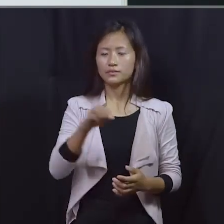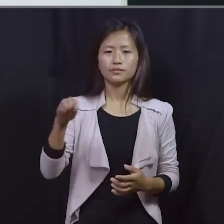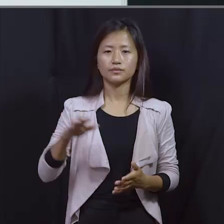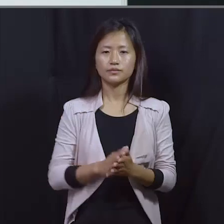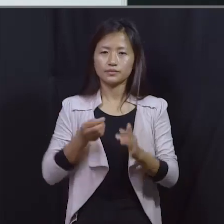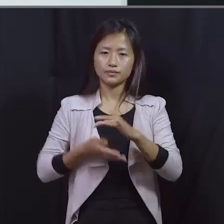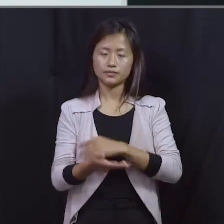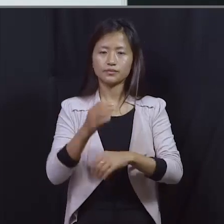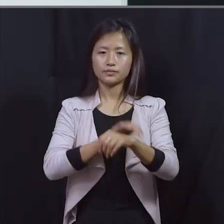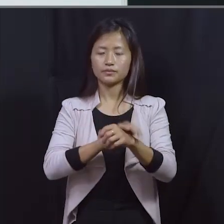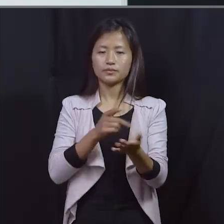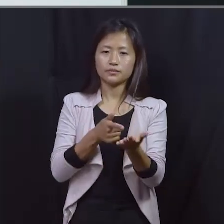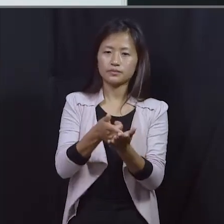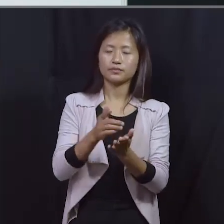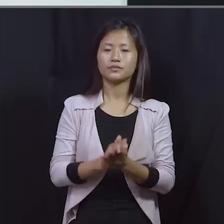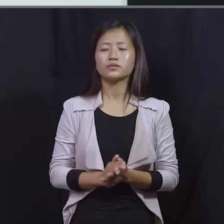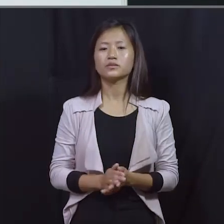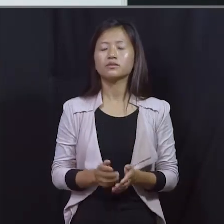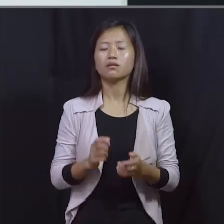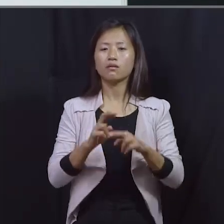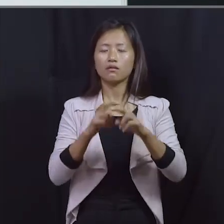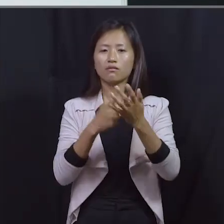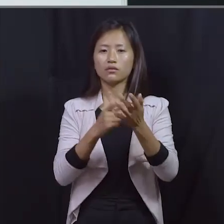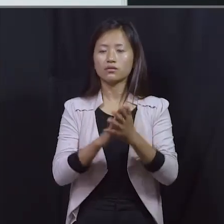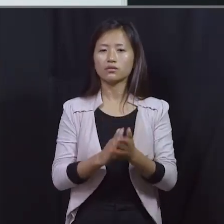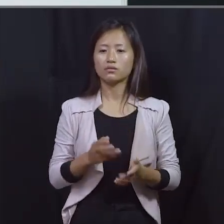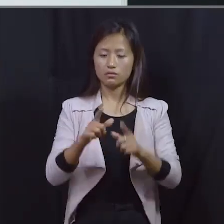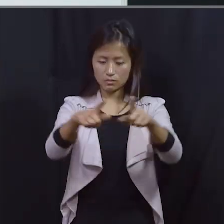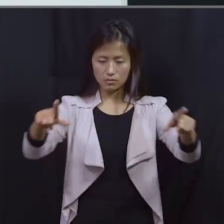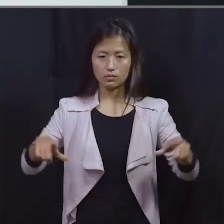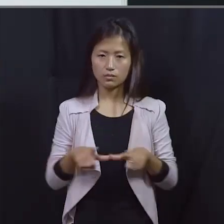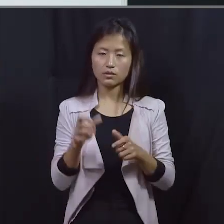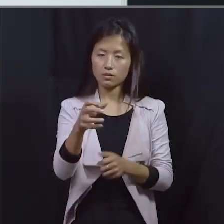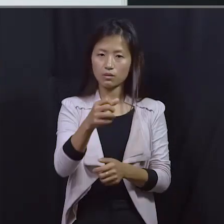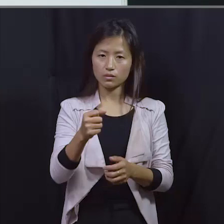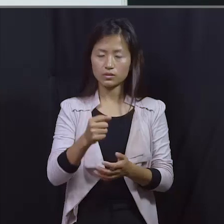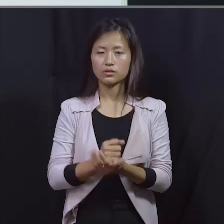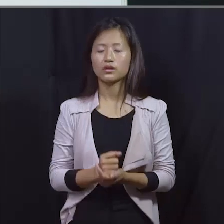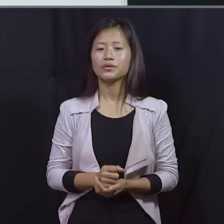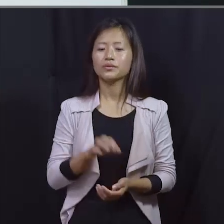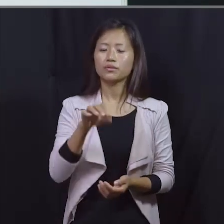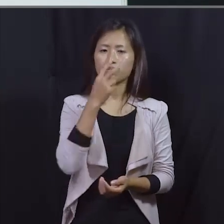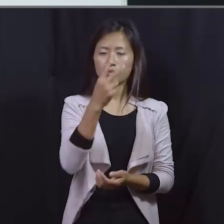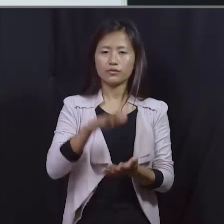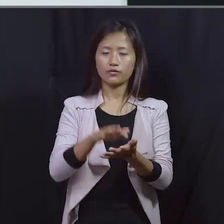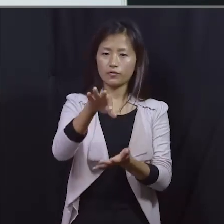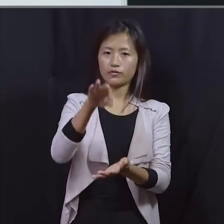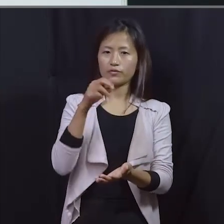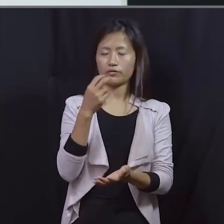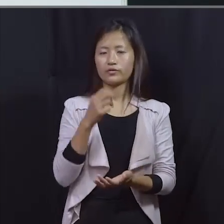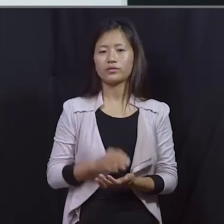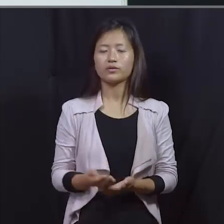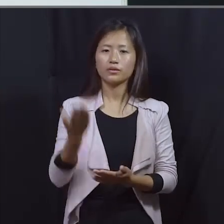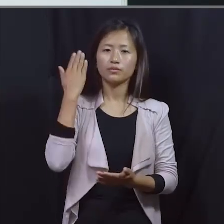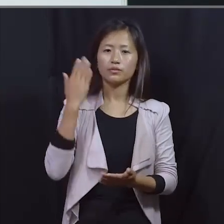under the British rule, there was a fragmentation of land holding. And if you look up here at the board, you will find that